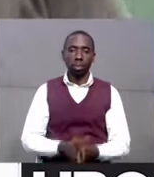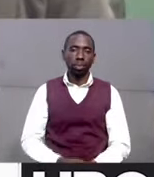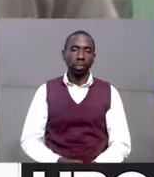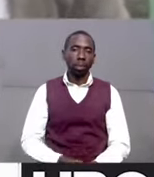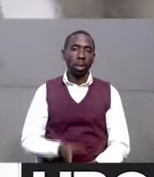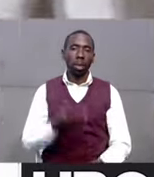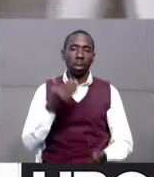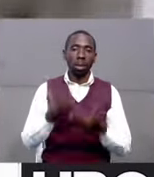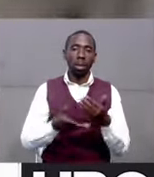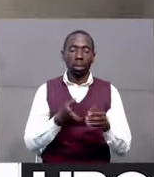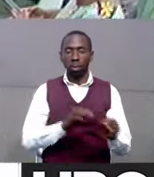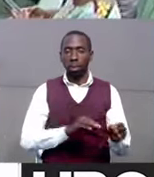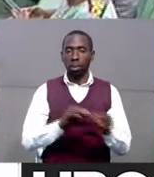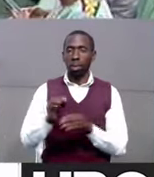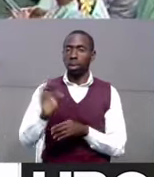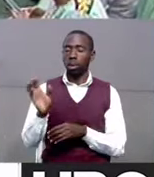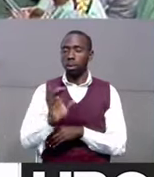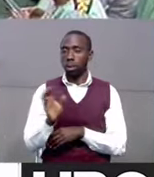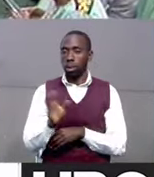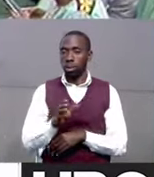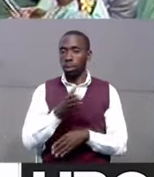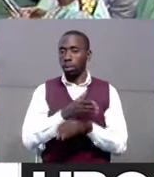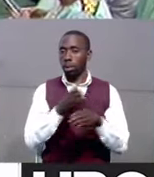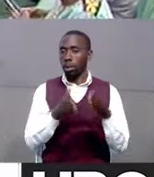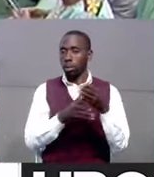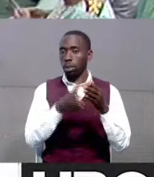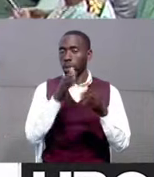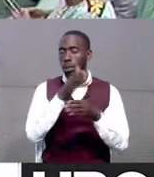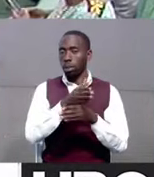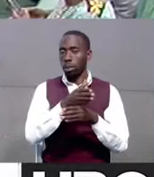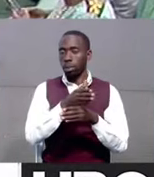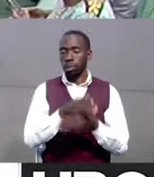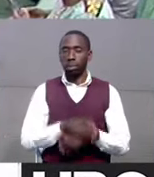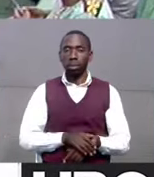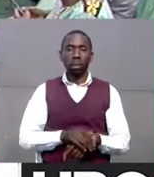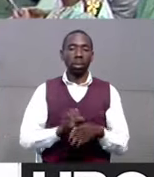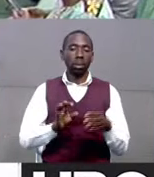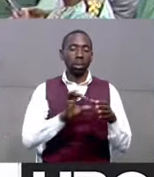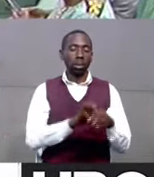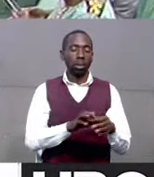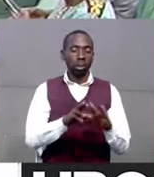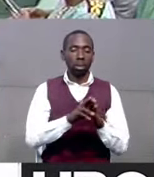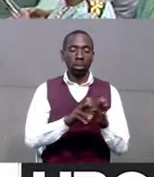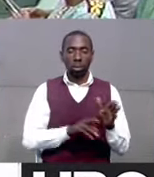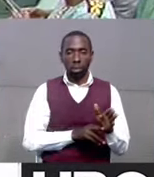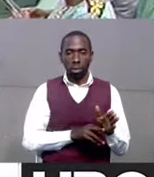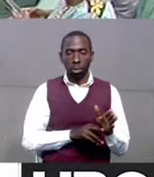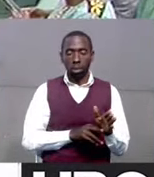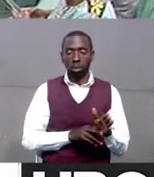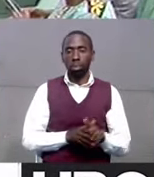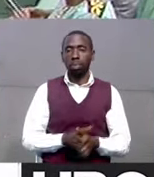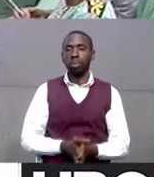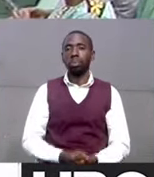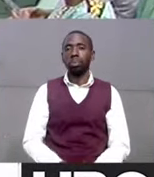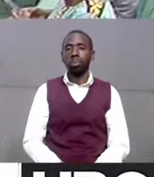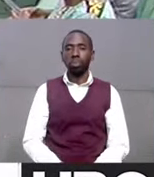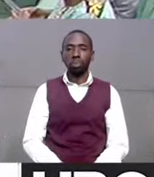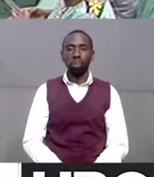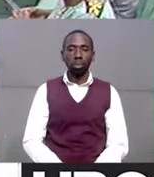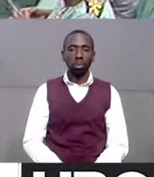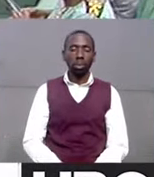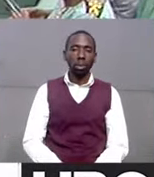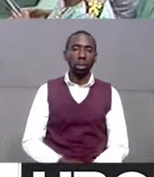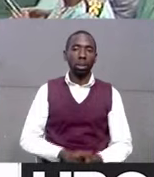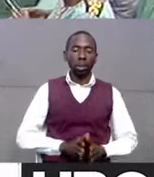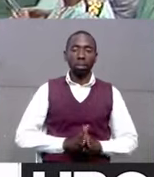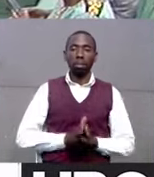Thank you. Refer to the Committee of Fiscal Infrastructure as per the rules. The Public Service